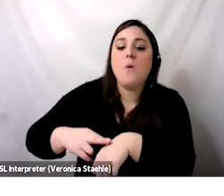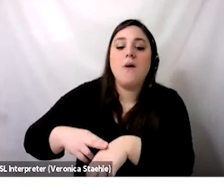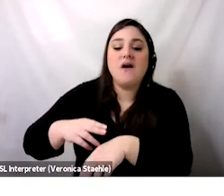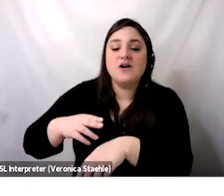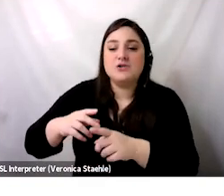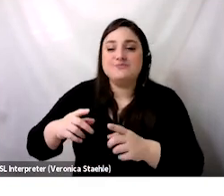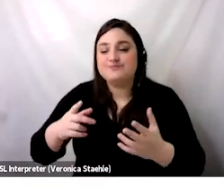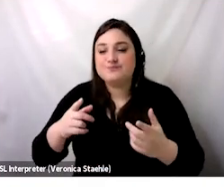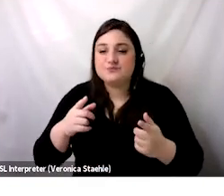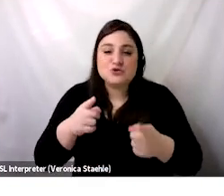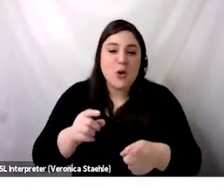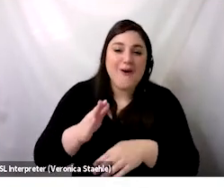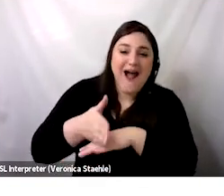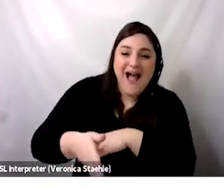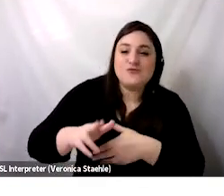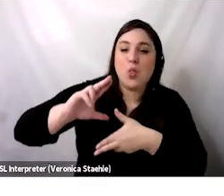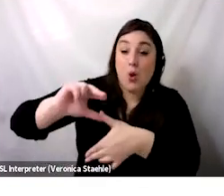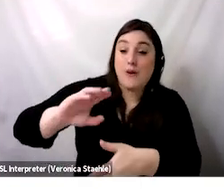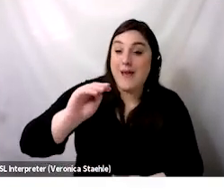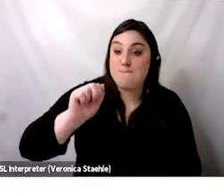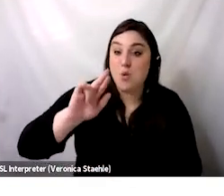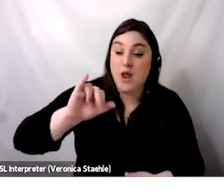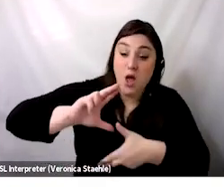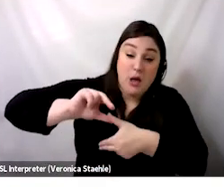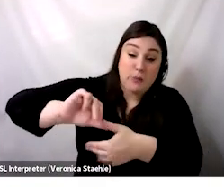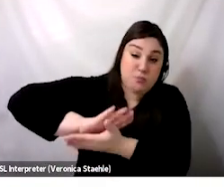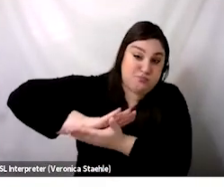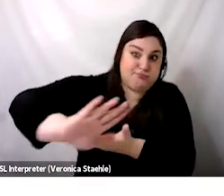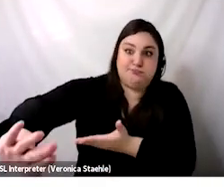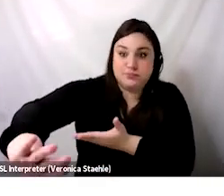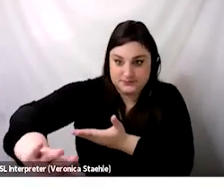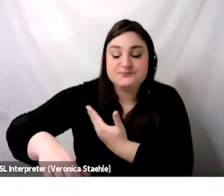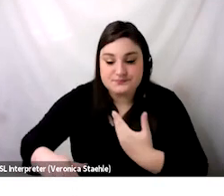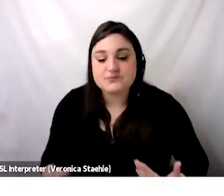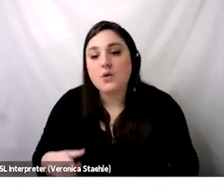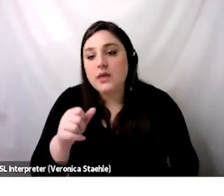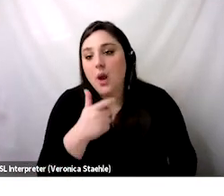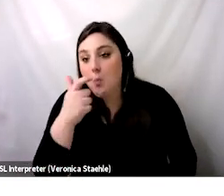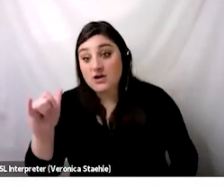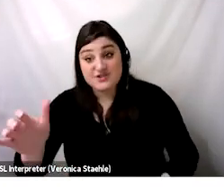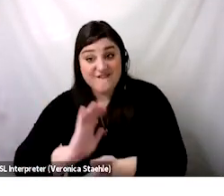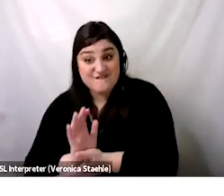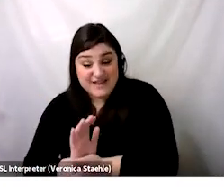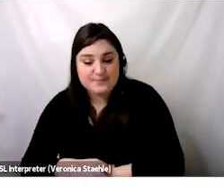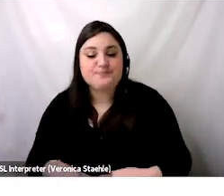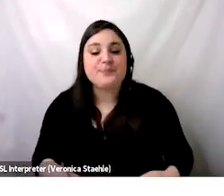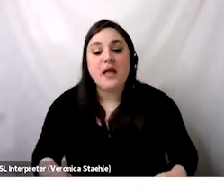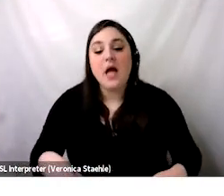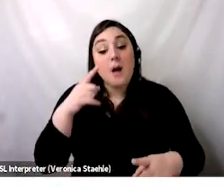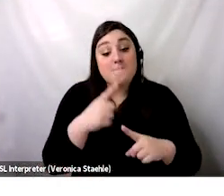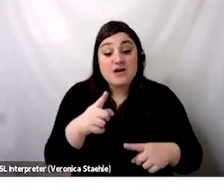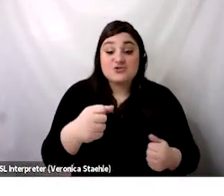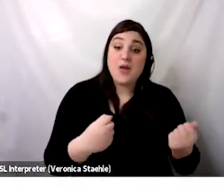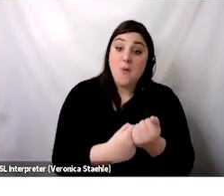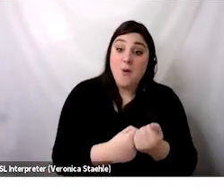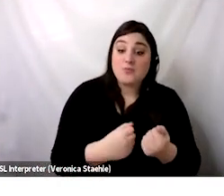during and after Hurricane Maria. So you can look at that. And then also support my farm, which is Rise and